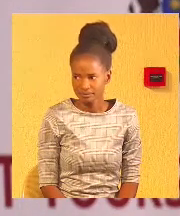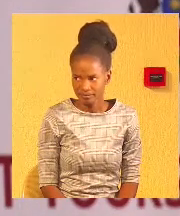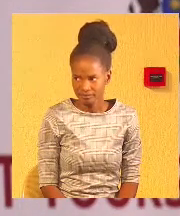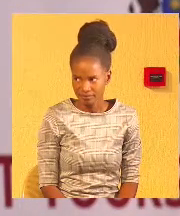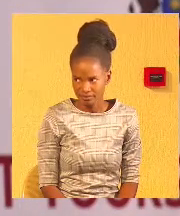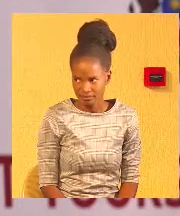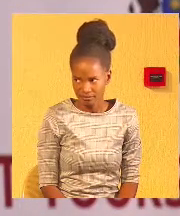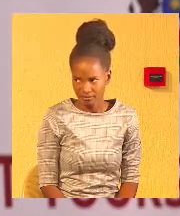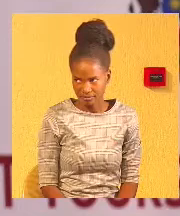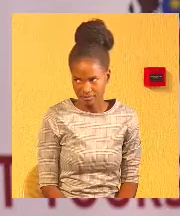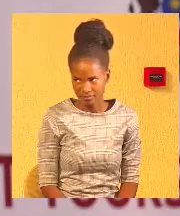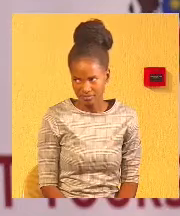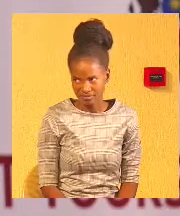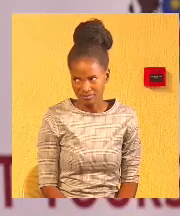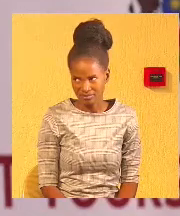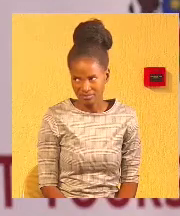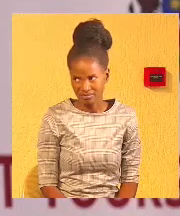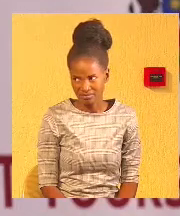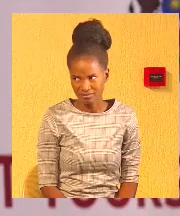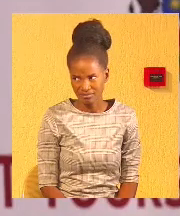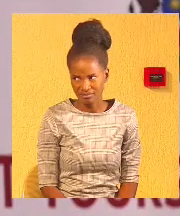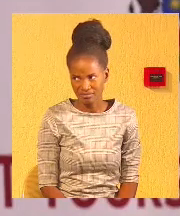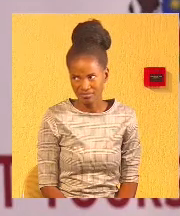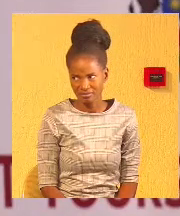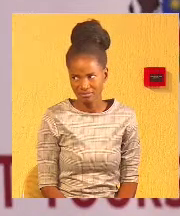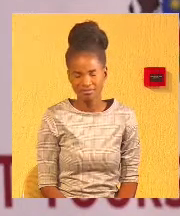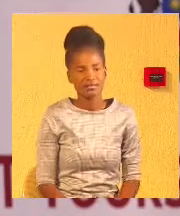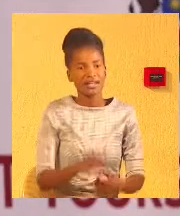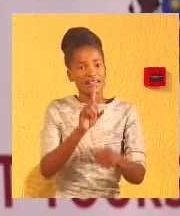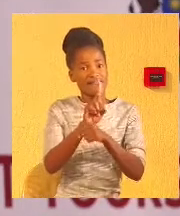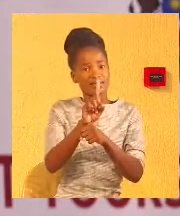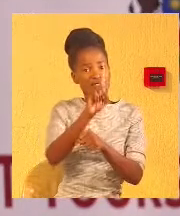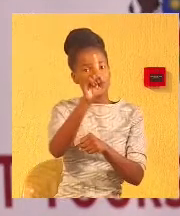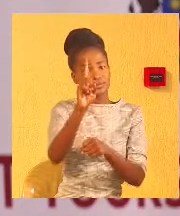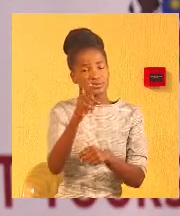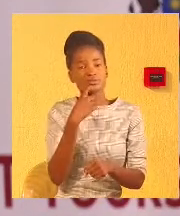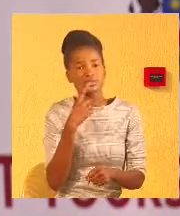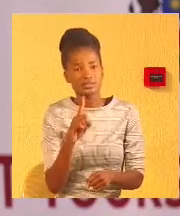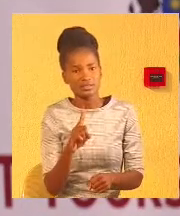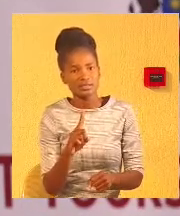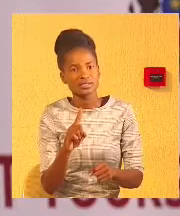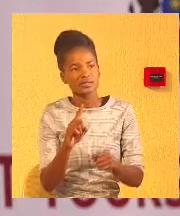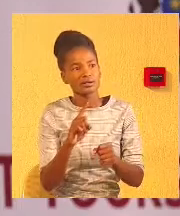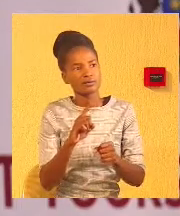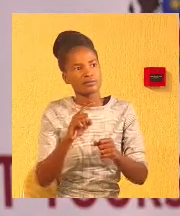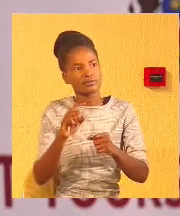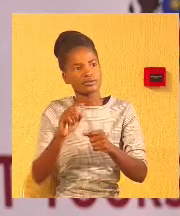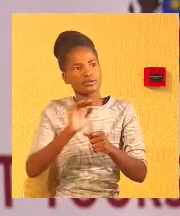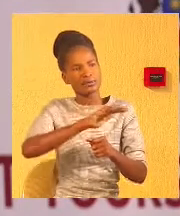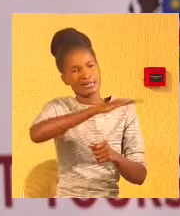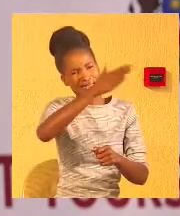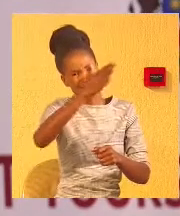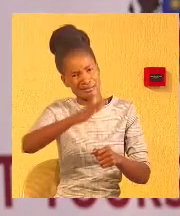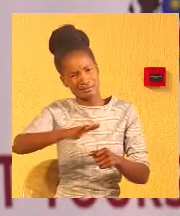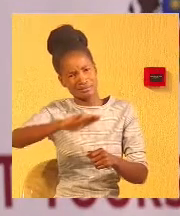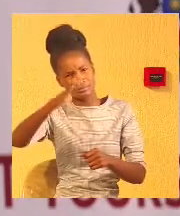Yeah, unfortunately that we didn't get the second question, but we did get the first one. When are the fresh markets in town going to open for people